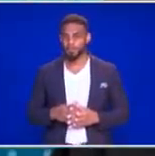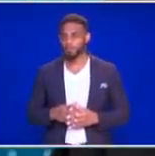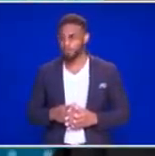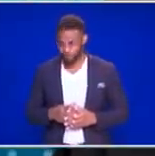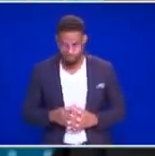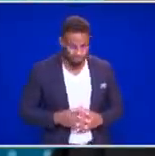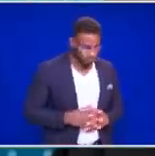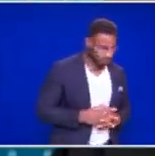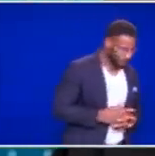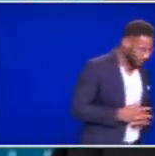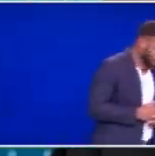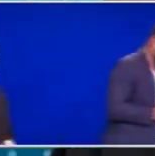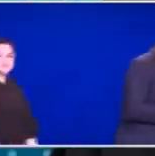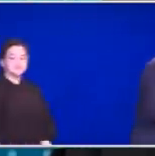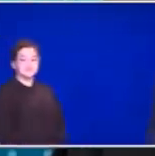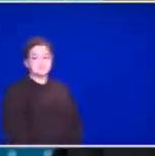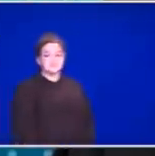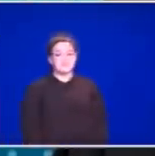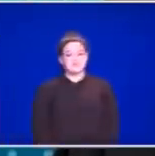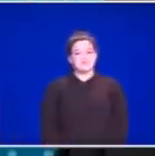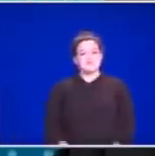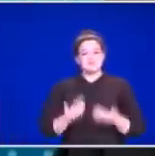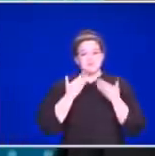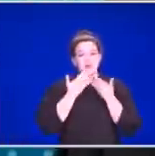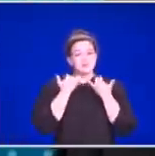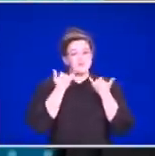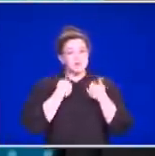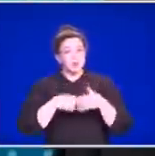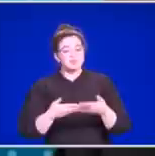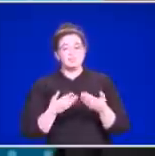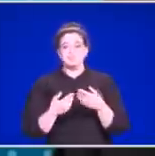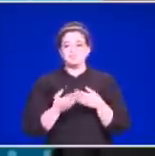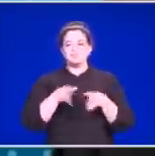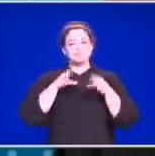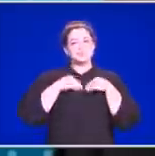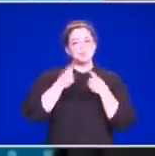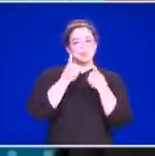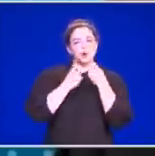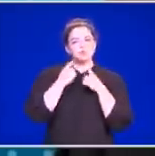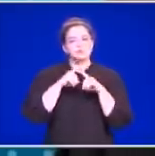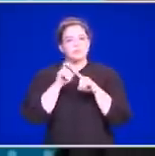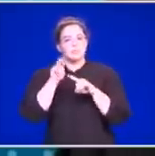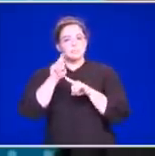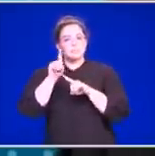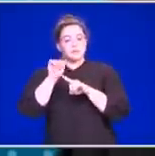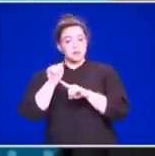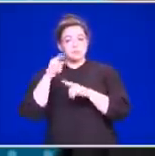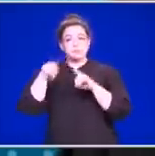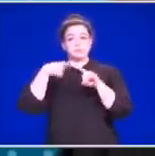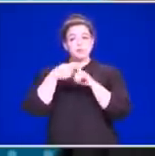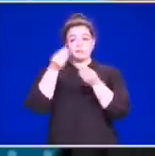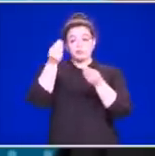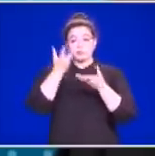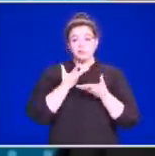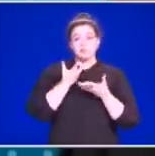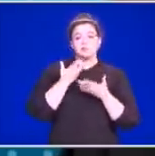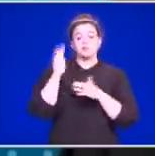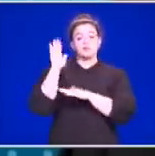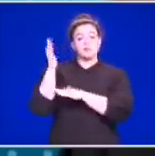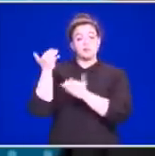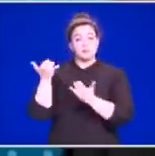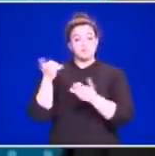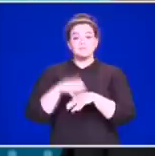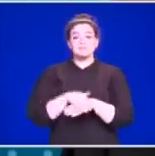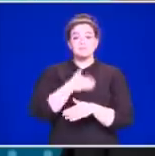Thank you, speakers. We will now begin taking questions from credentialed media about the information presented today. Members